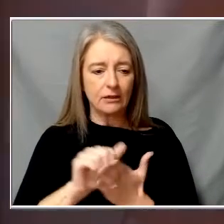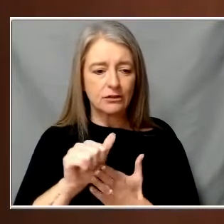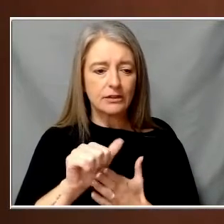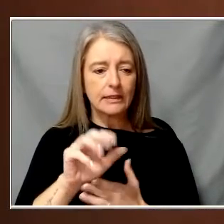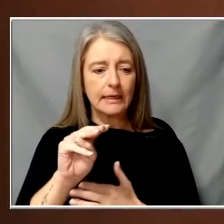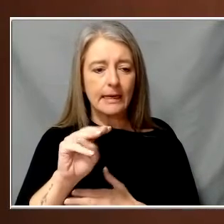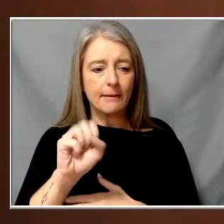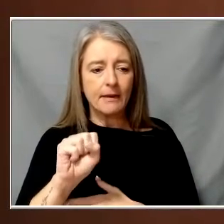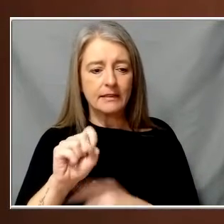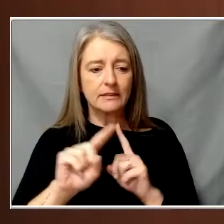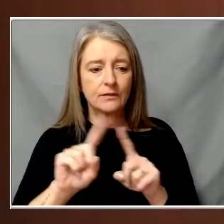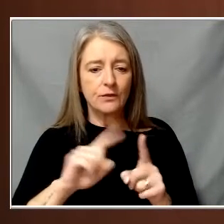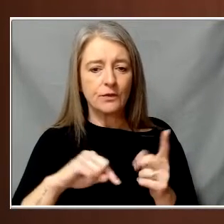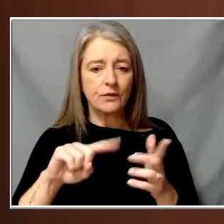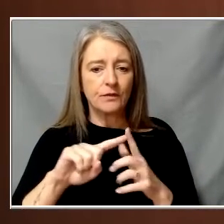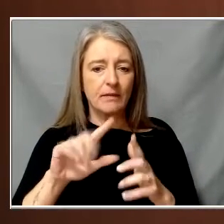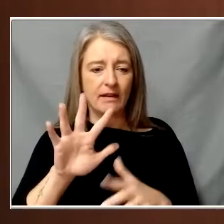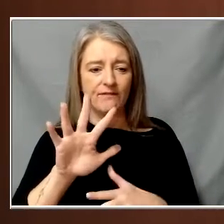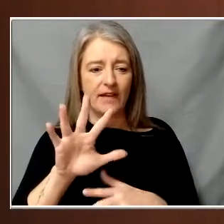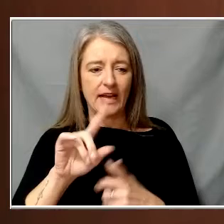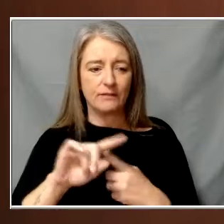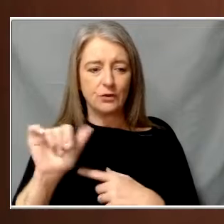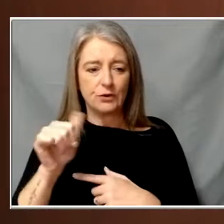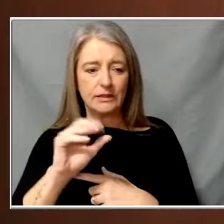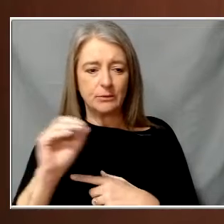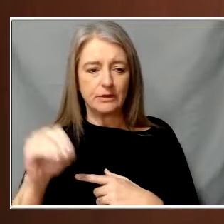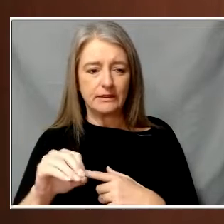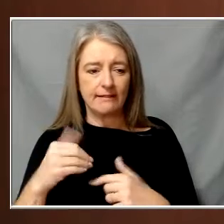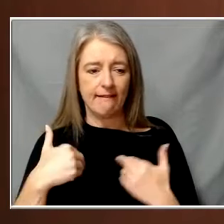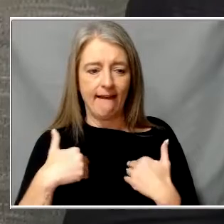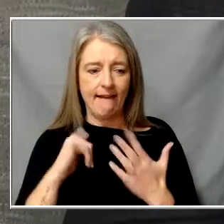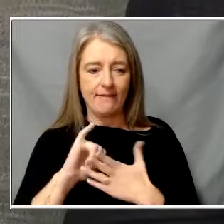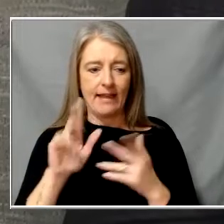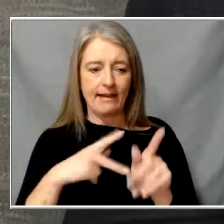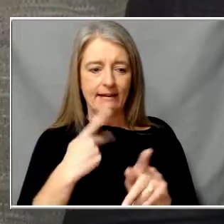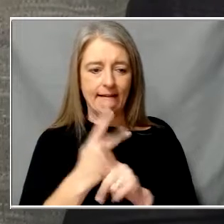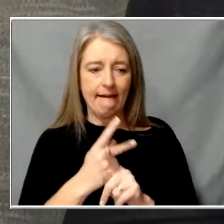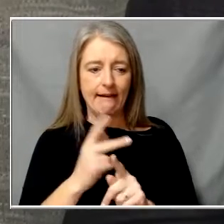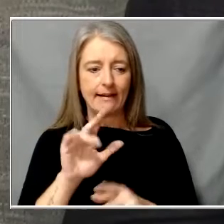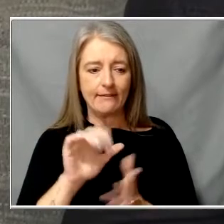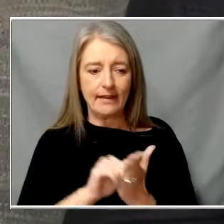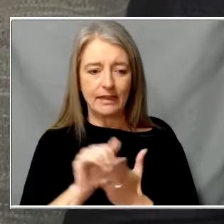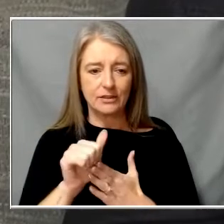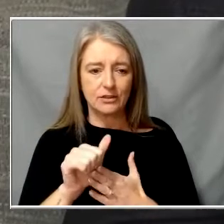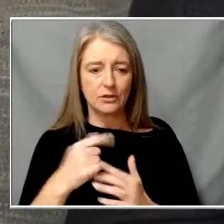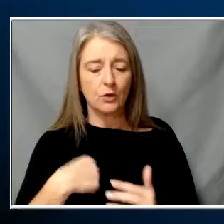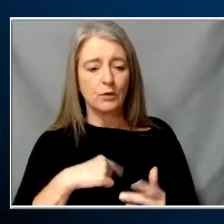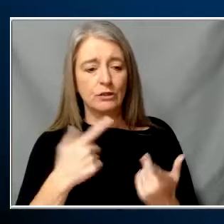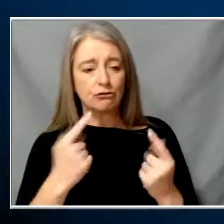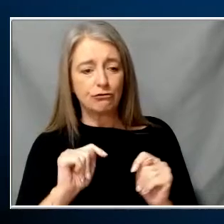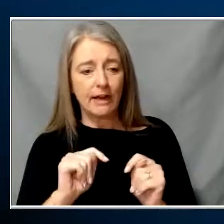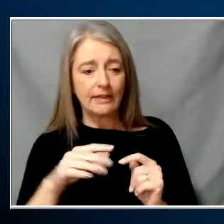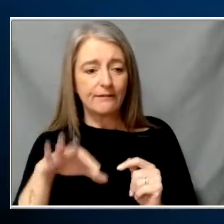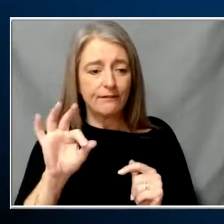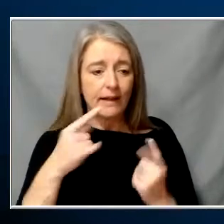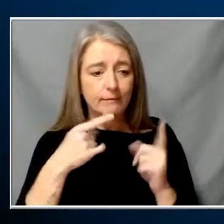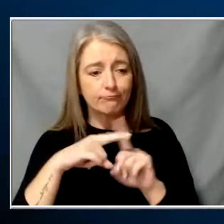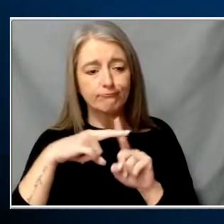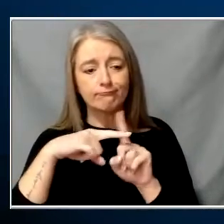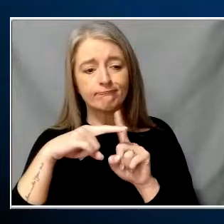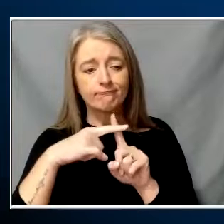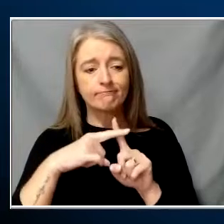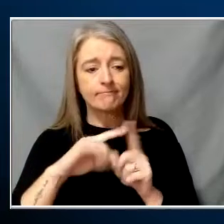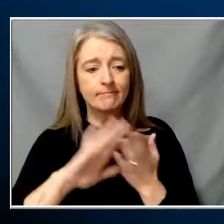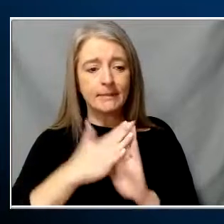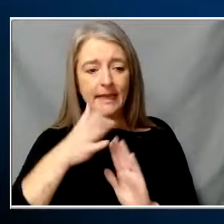population, it's only about 5 to 10% of people have this mutation. We just tried to find the silver lining. Austin became a father for